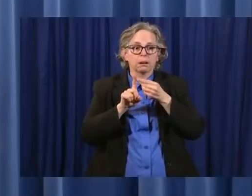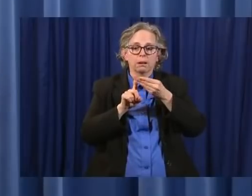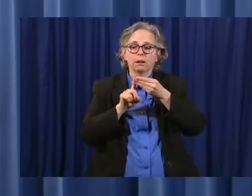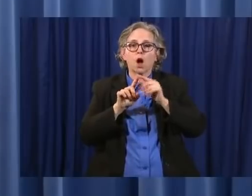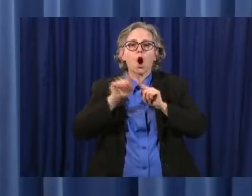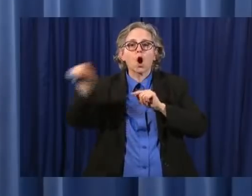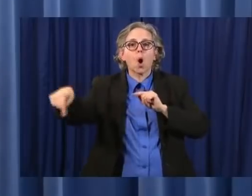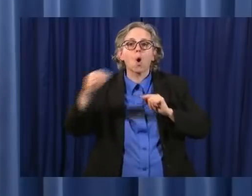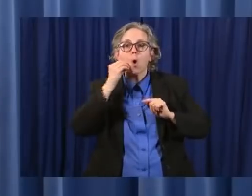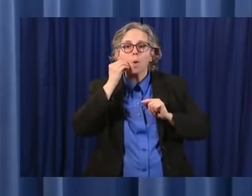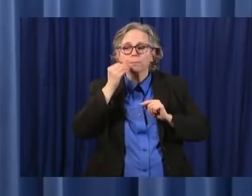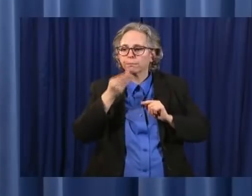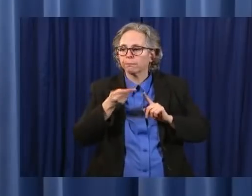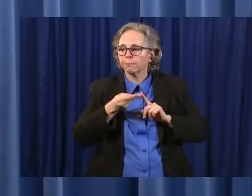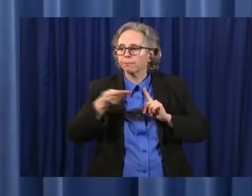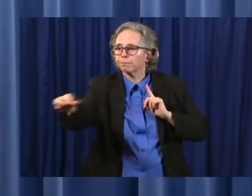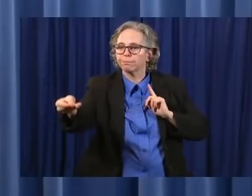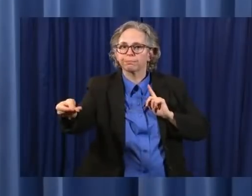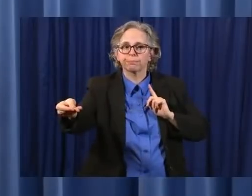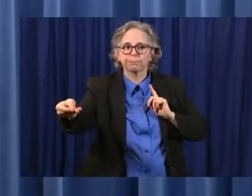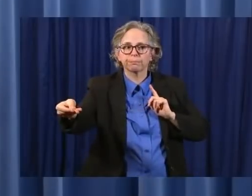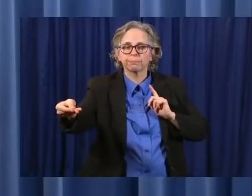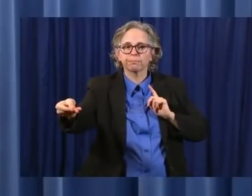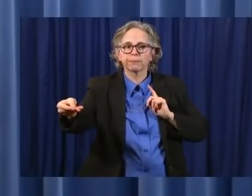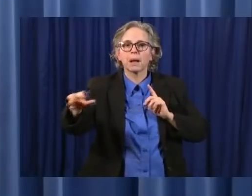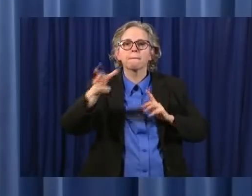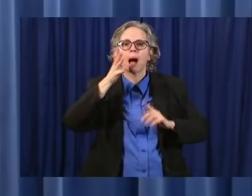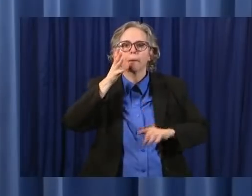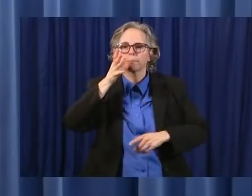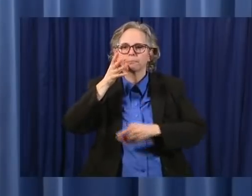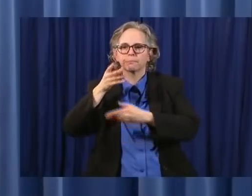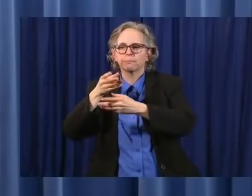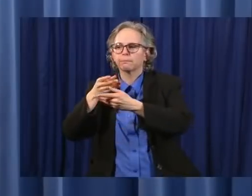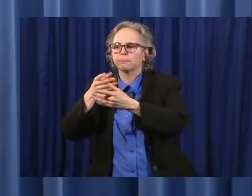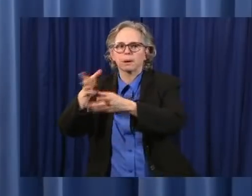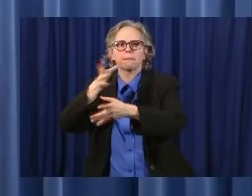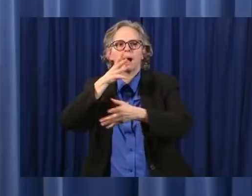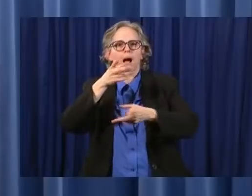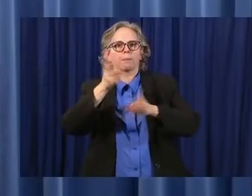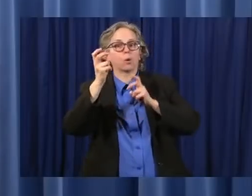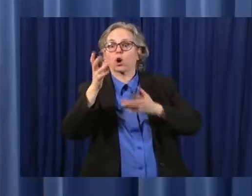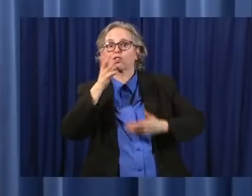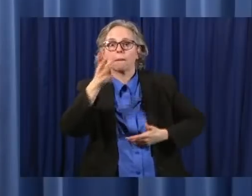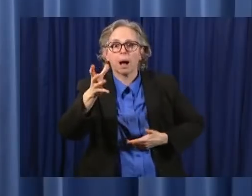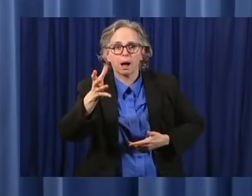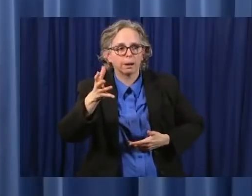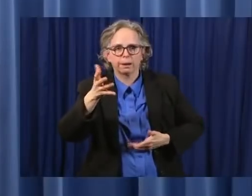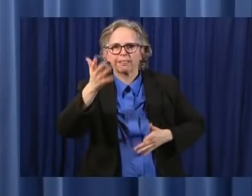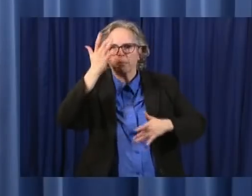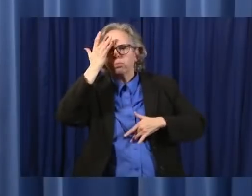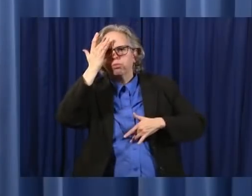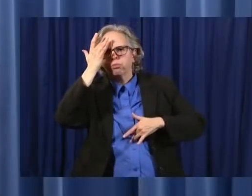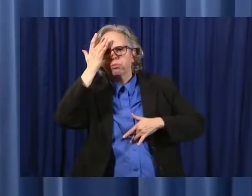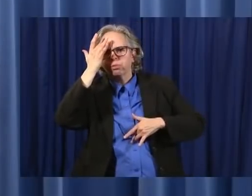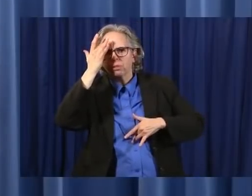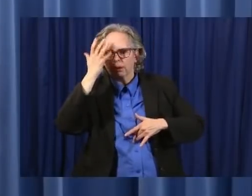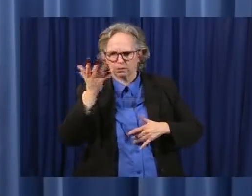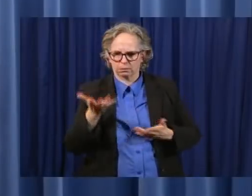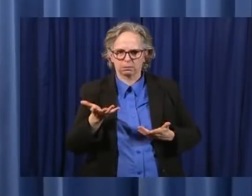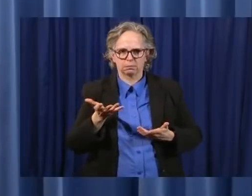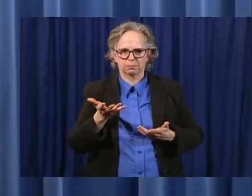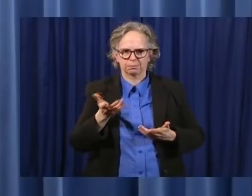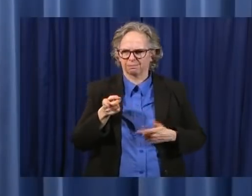home and the mom gets sick or the grandmother gets sick. So yeah, when people are not